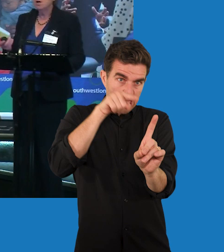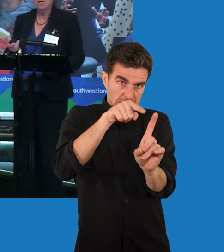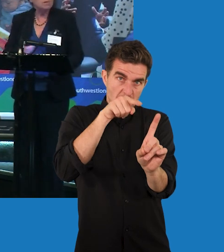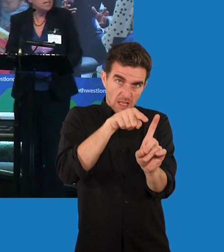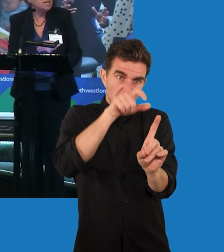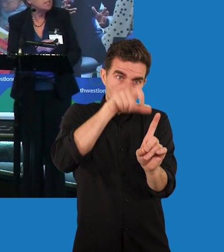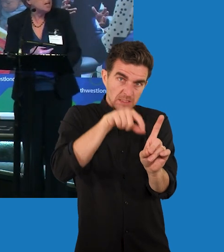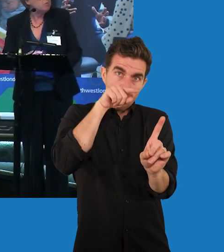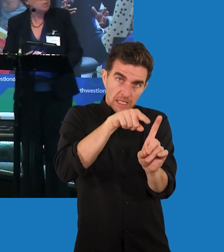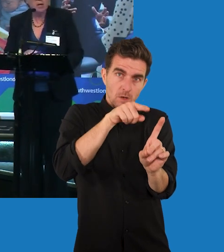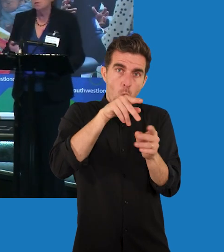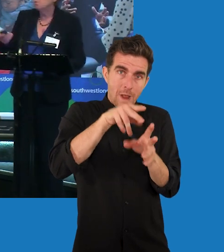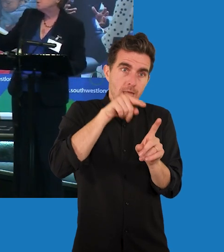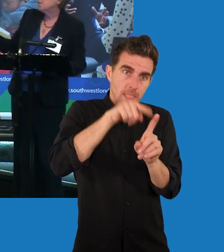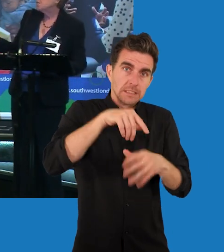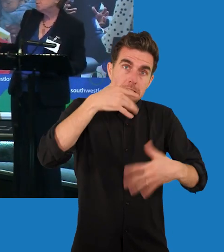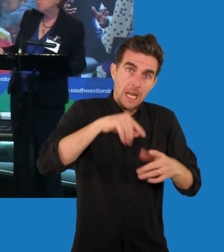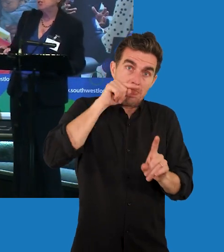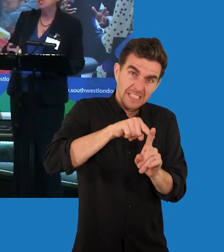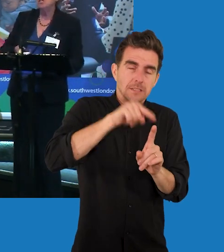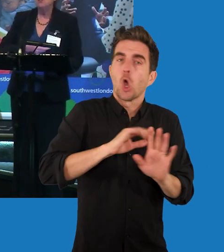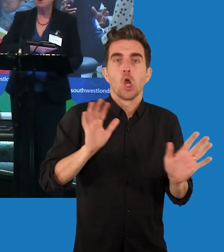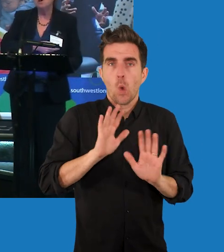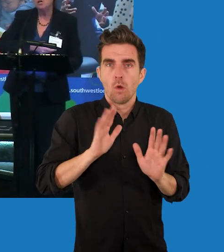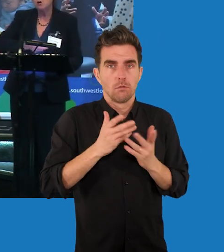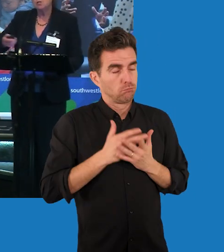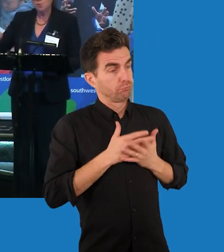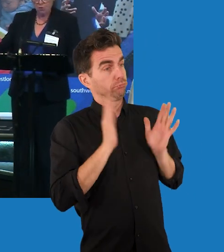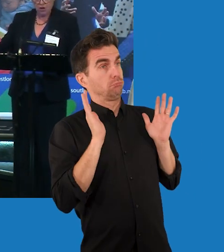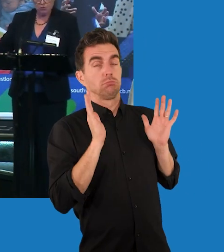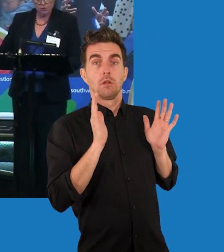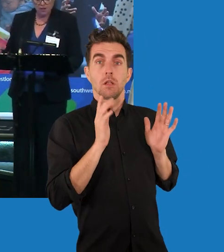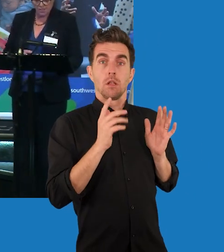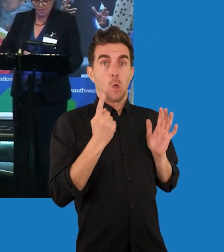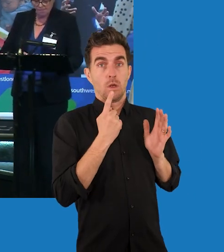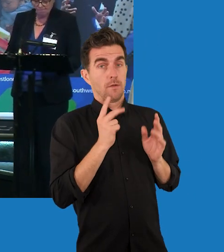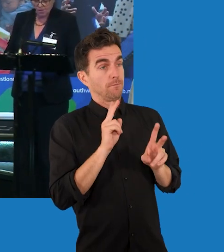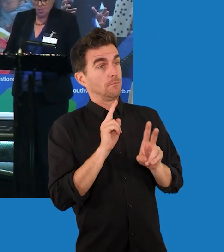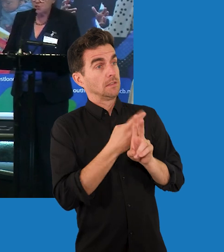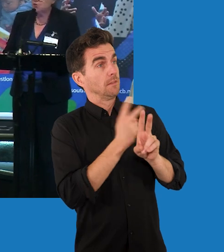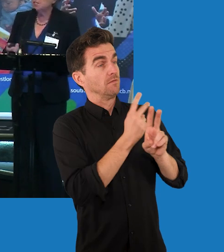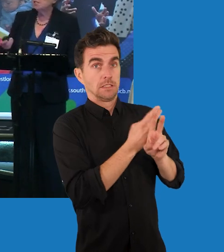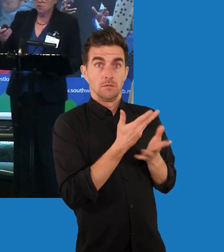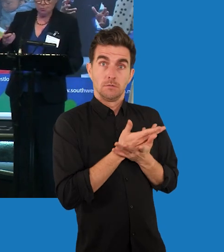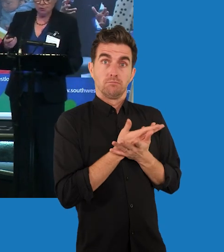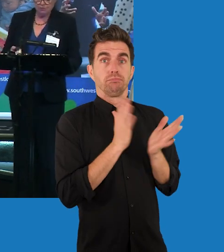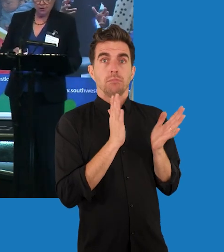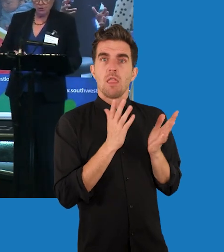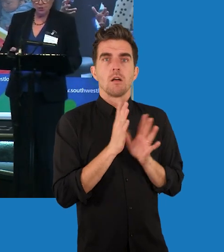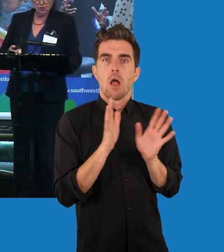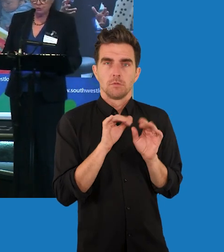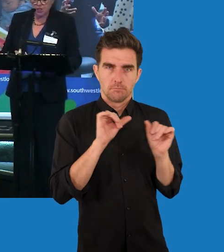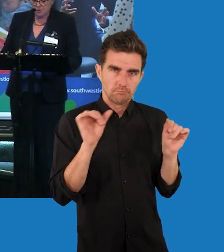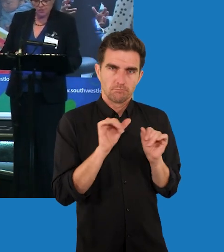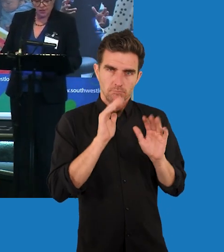targeting one particular type of person, one particular type of patient. They are working across the breadth of who they visit. So this isn't a brief,